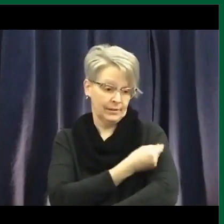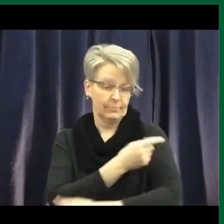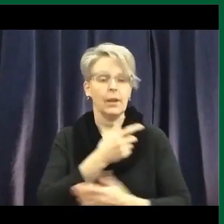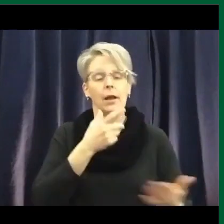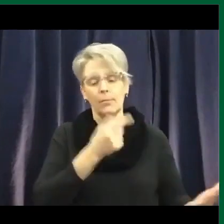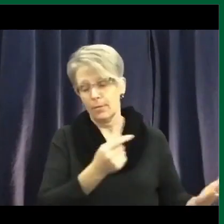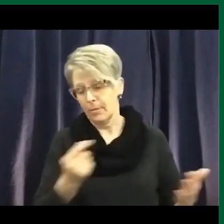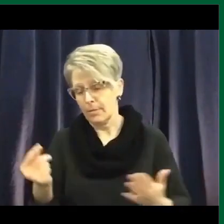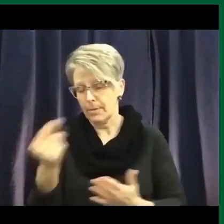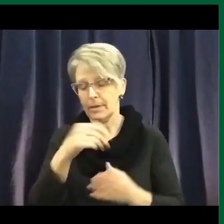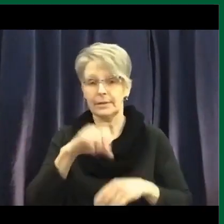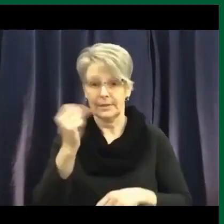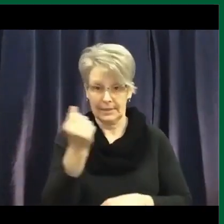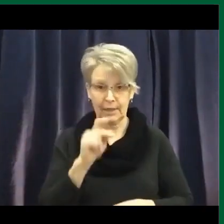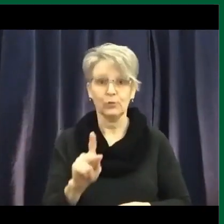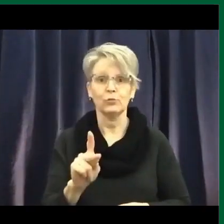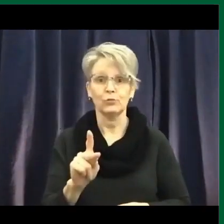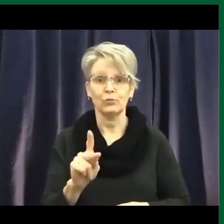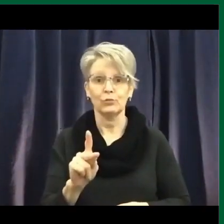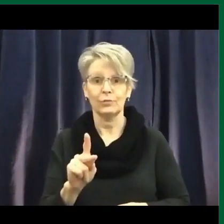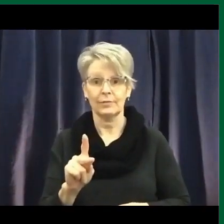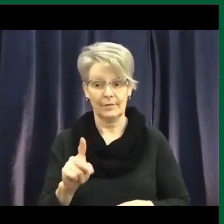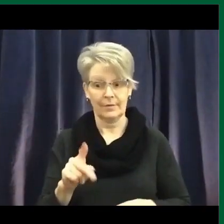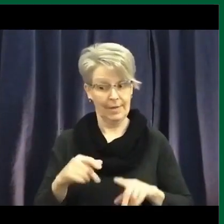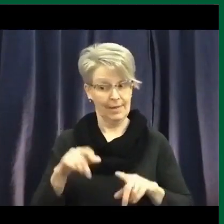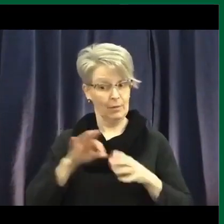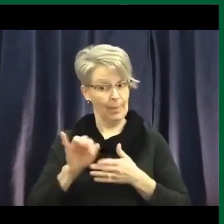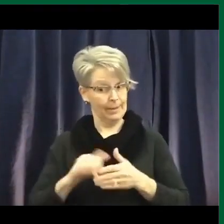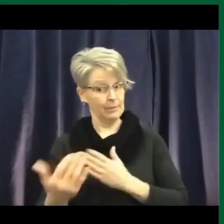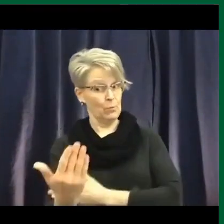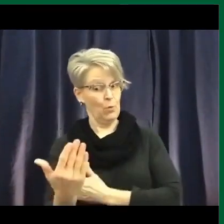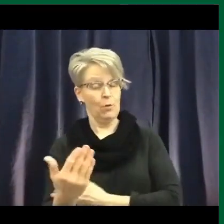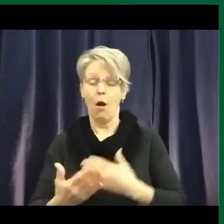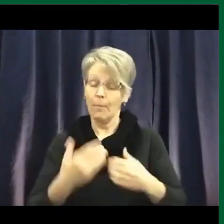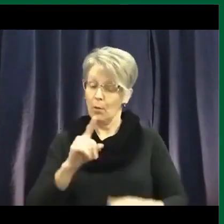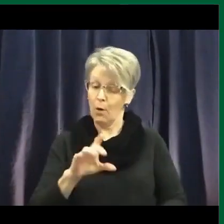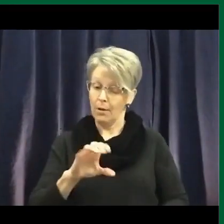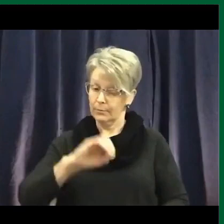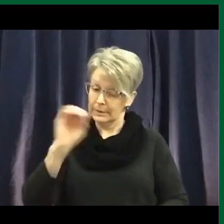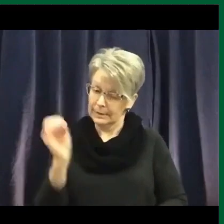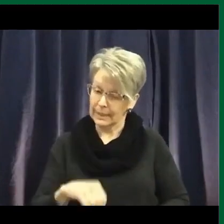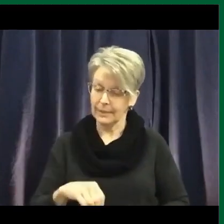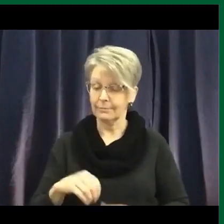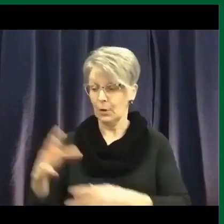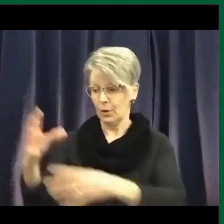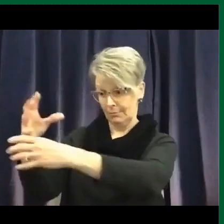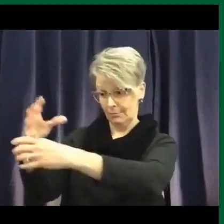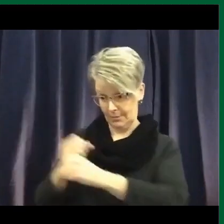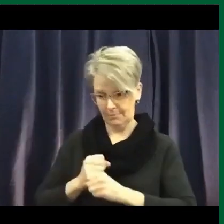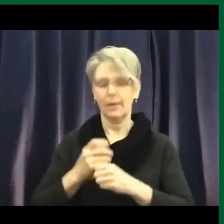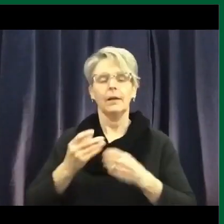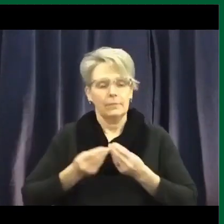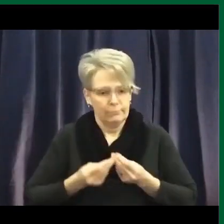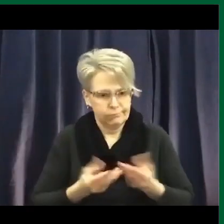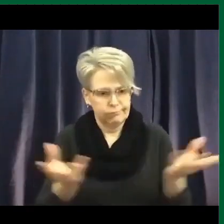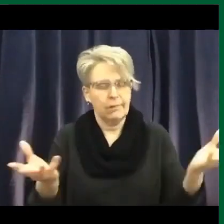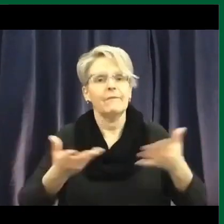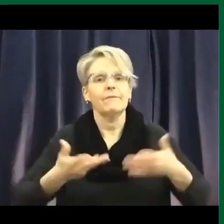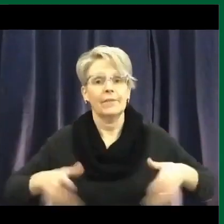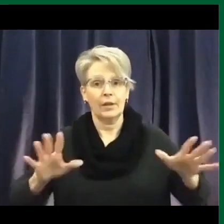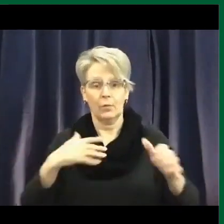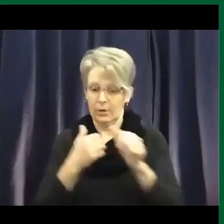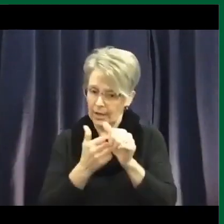in Saskatchewan. And as of this morning, nearly 100% of the doses that we have received have been administered, well ahead